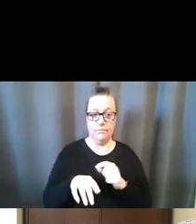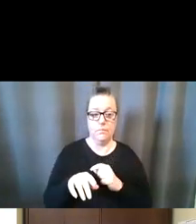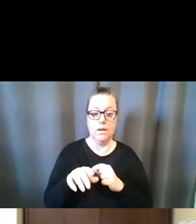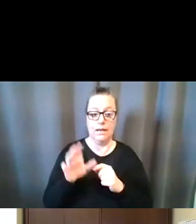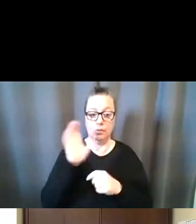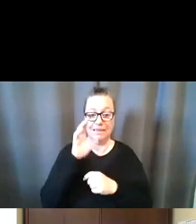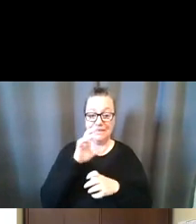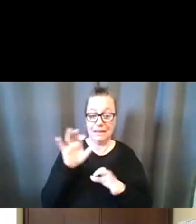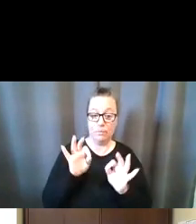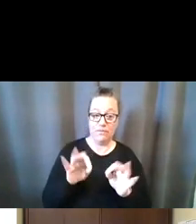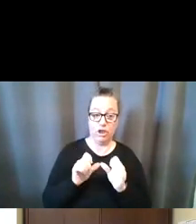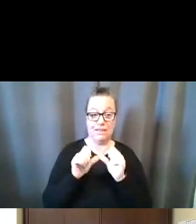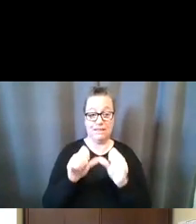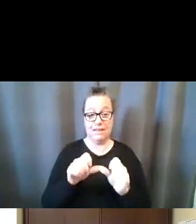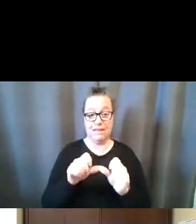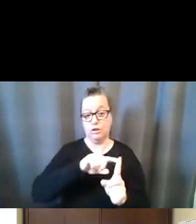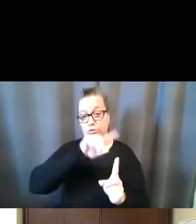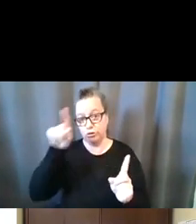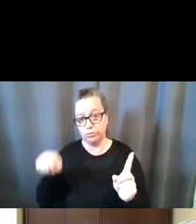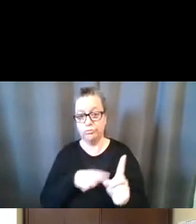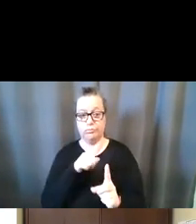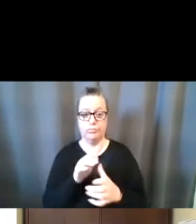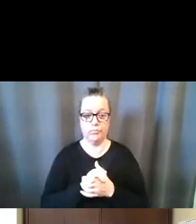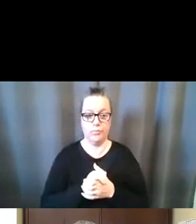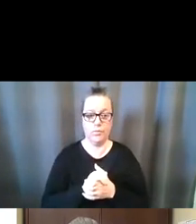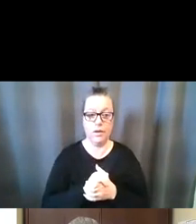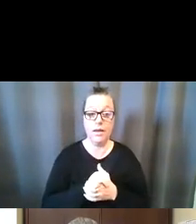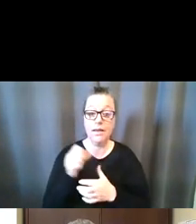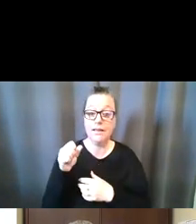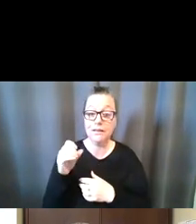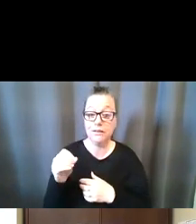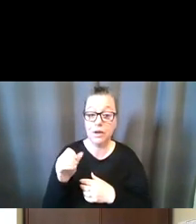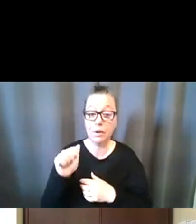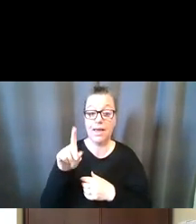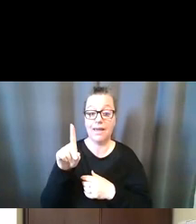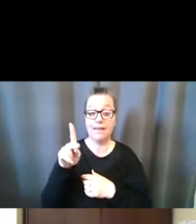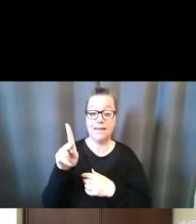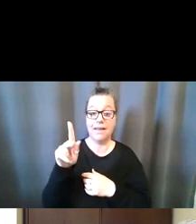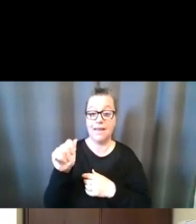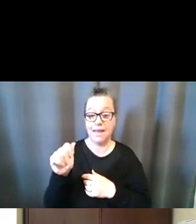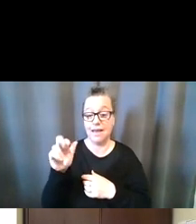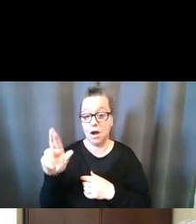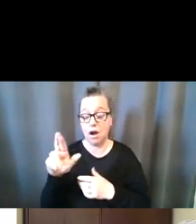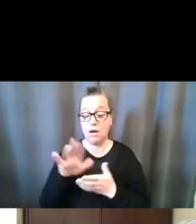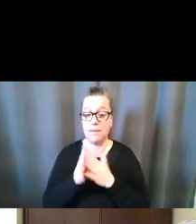and continue to roll the change forward. So ADKAR become those 5